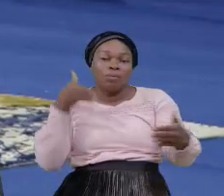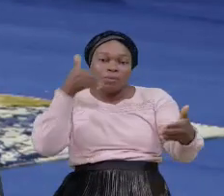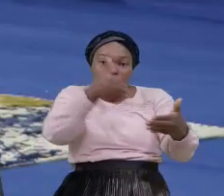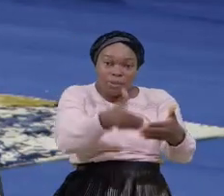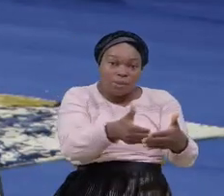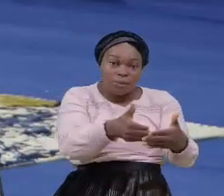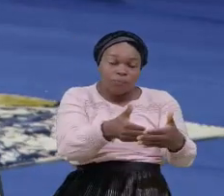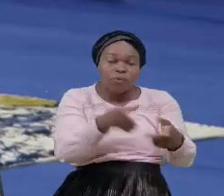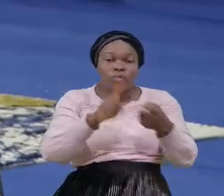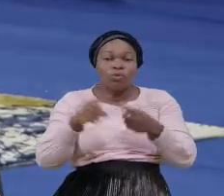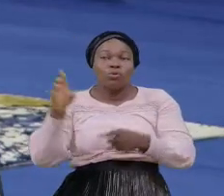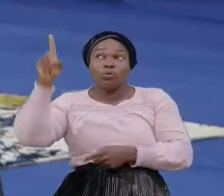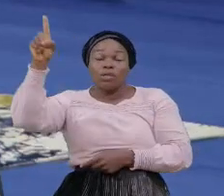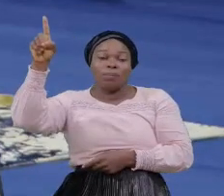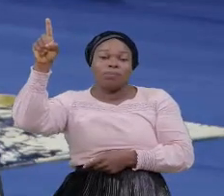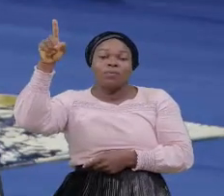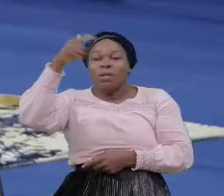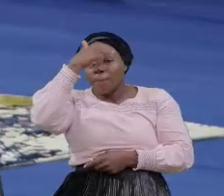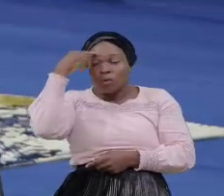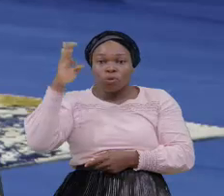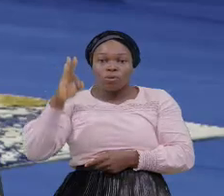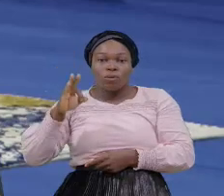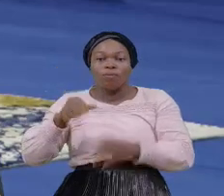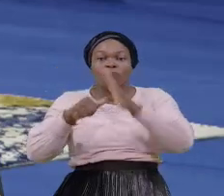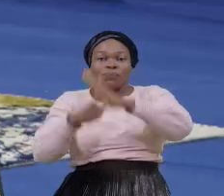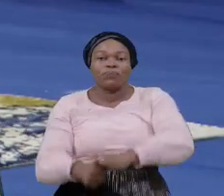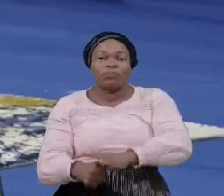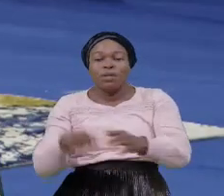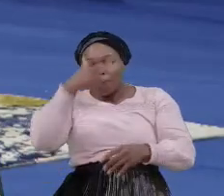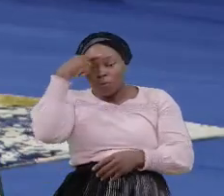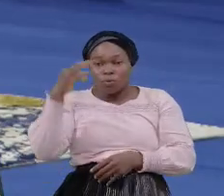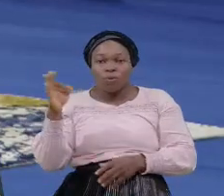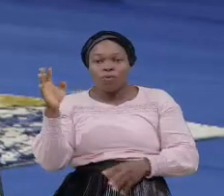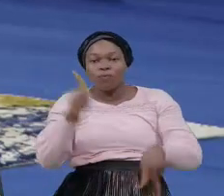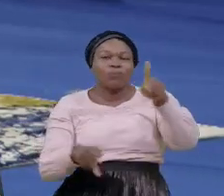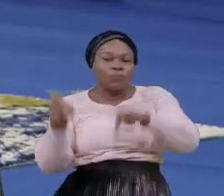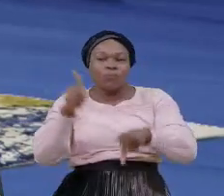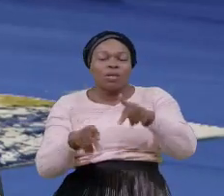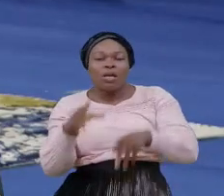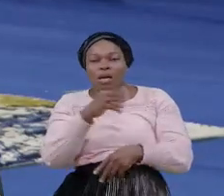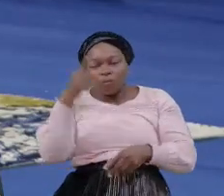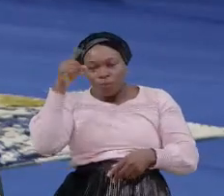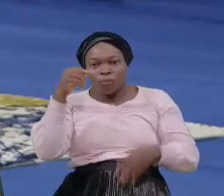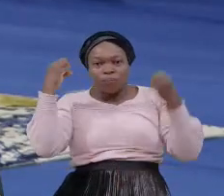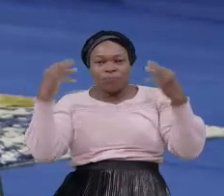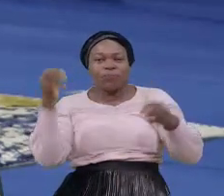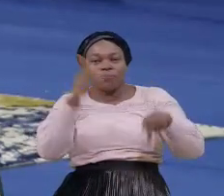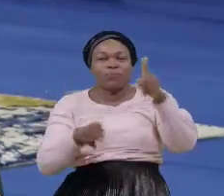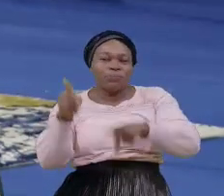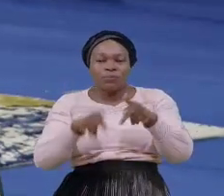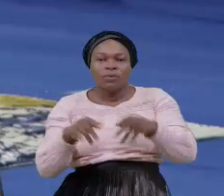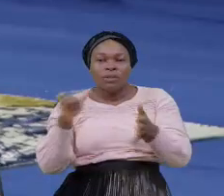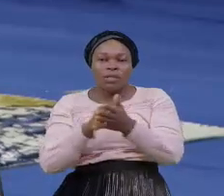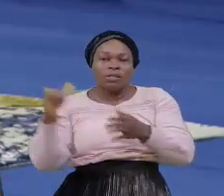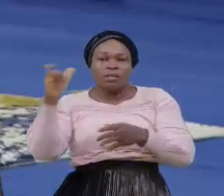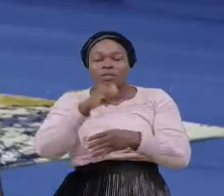him for the press, for the crowd, for the multitude, they uncovered